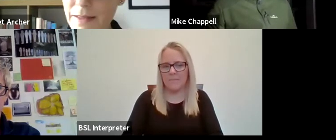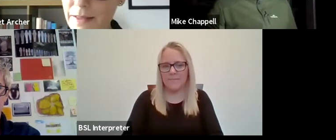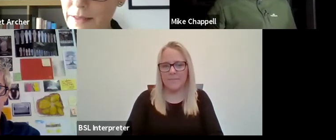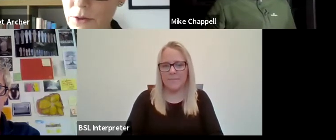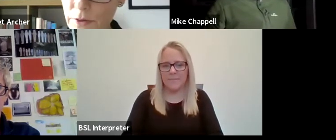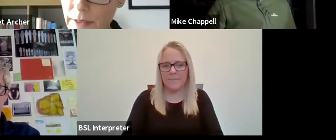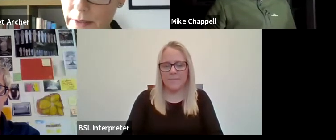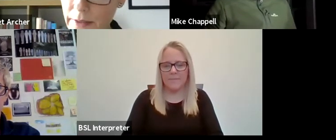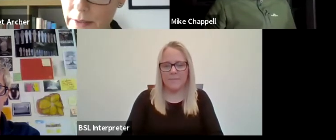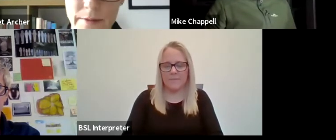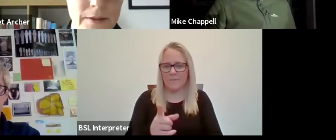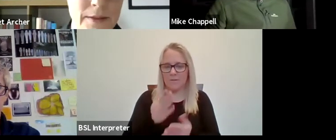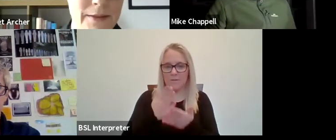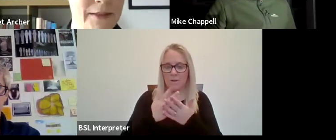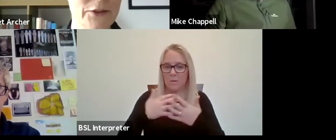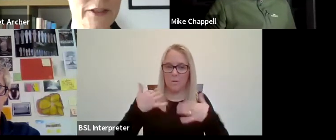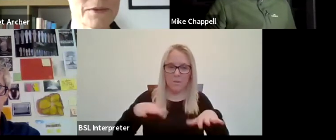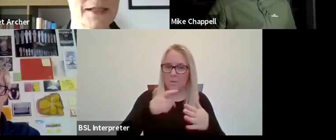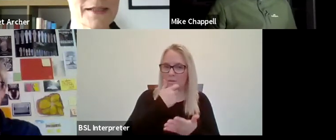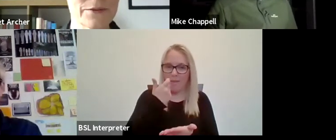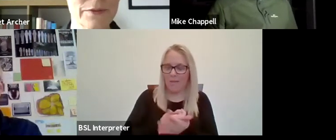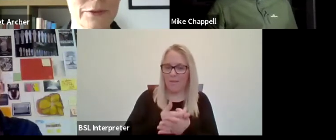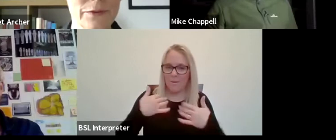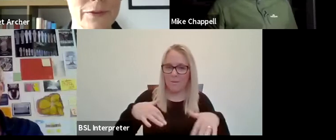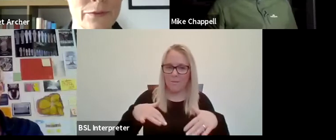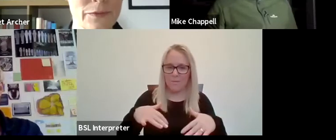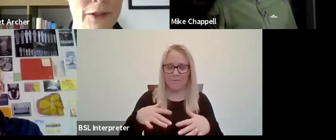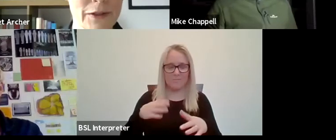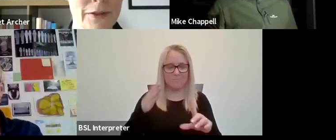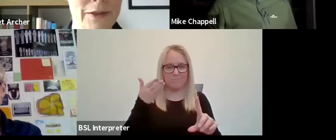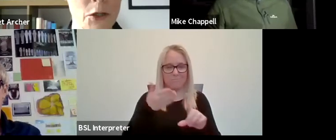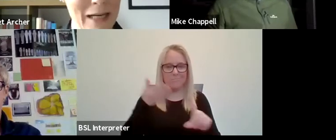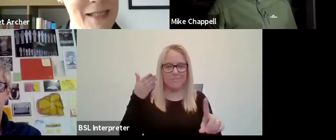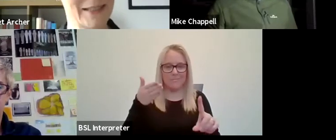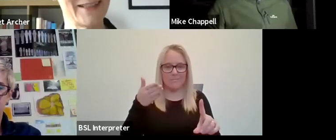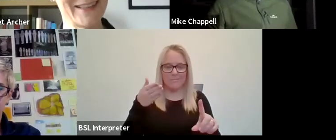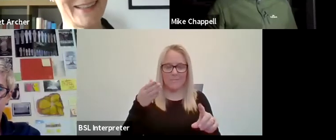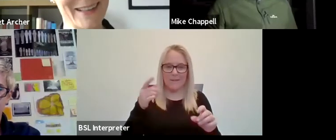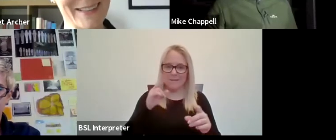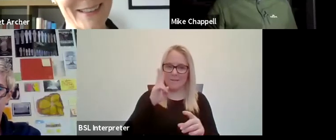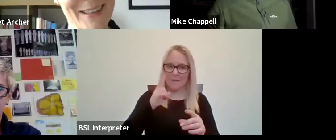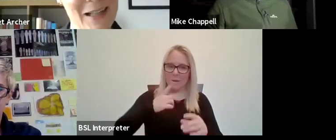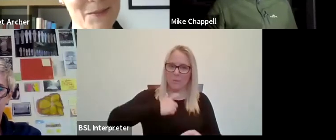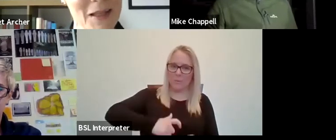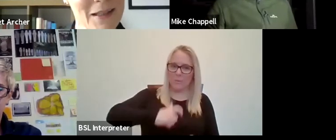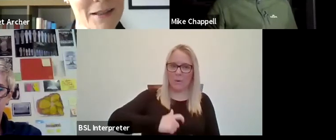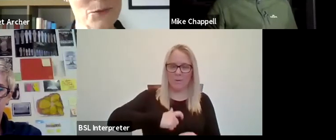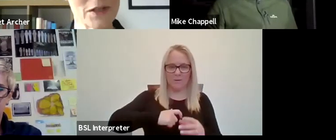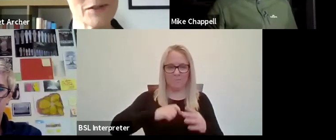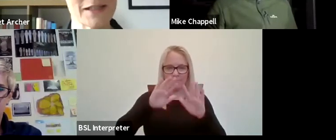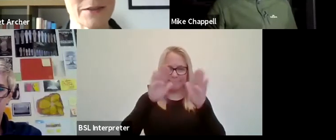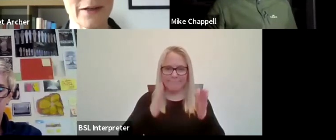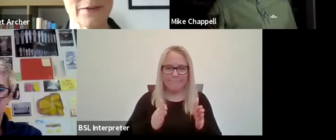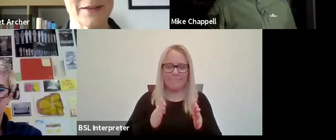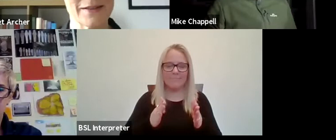That's extraordinary. It's just an incredible sense of humanity, and that's a